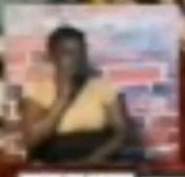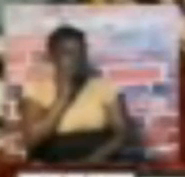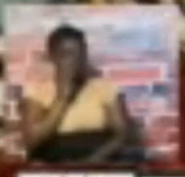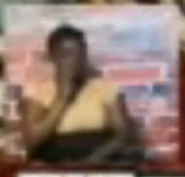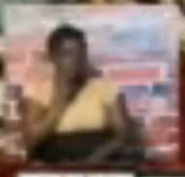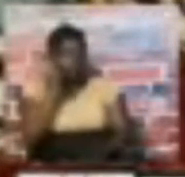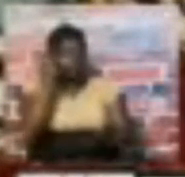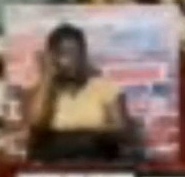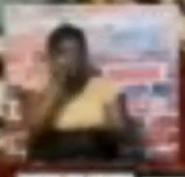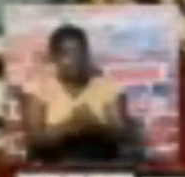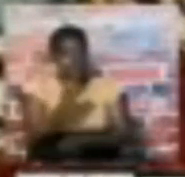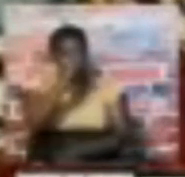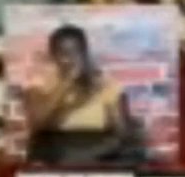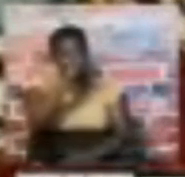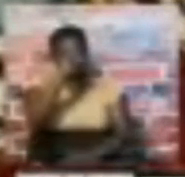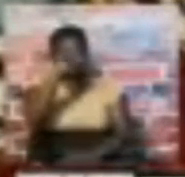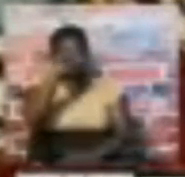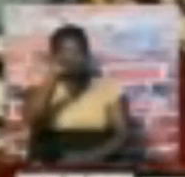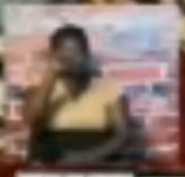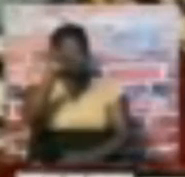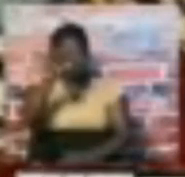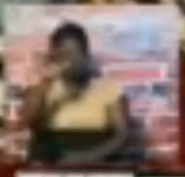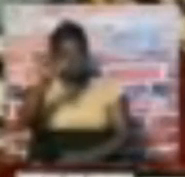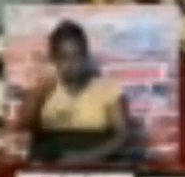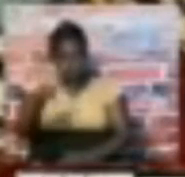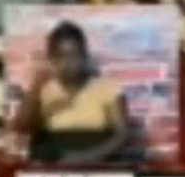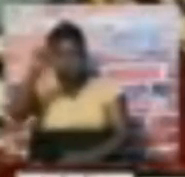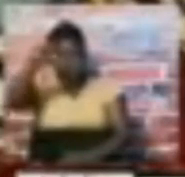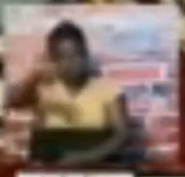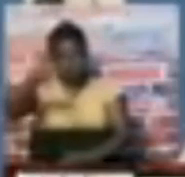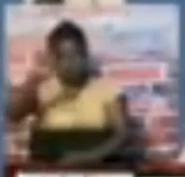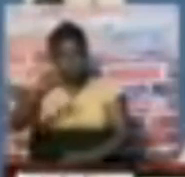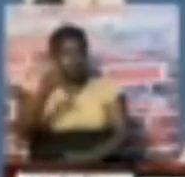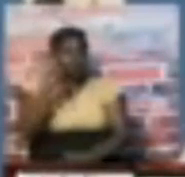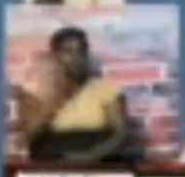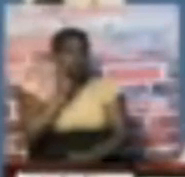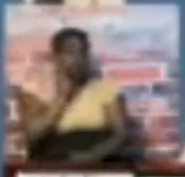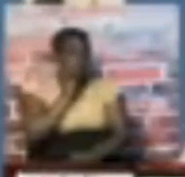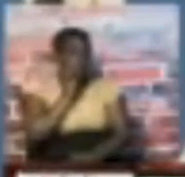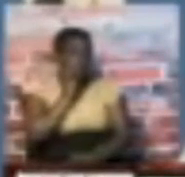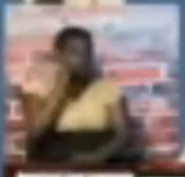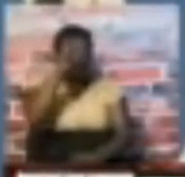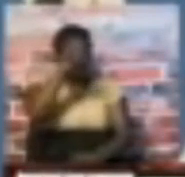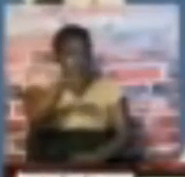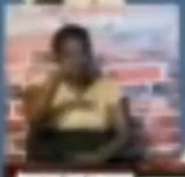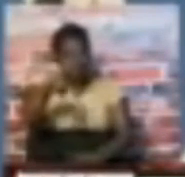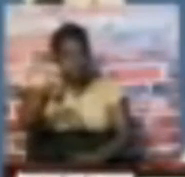Centenary Bank, 90 million shillings of PP, personal protection equipment.